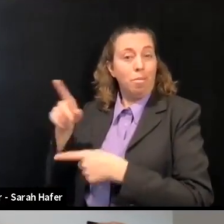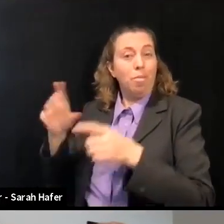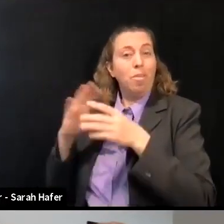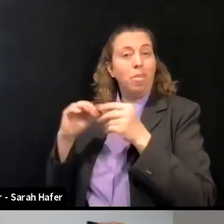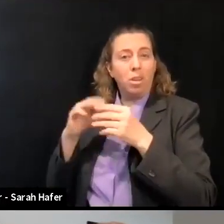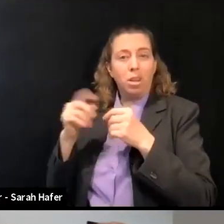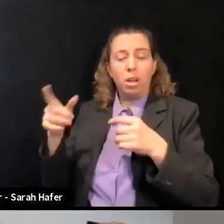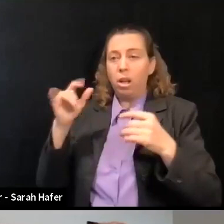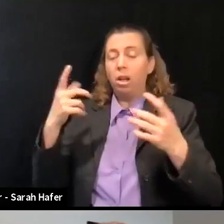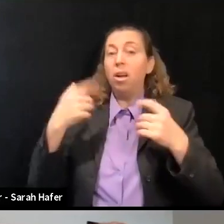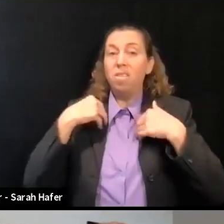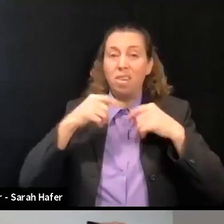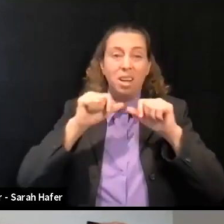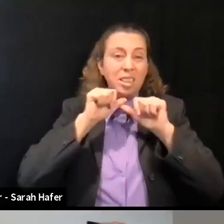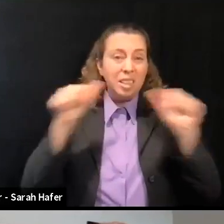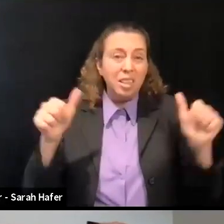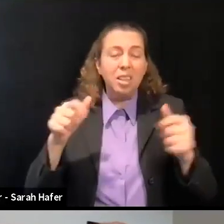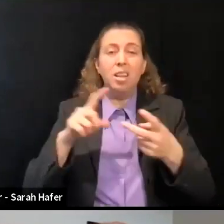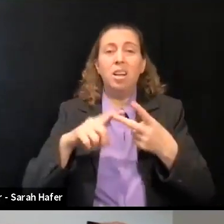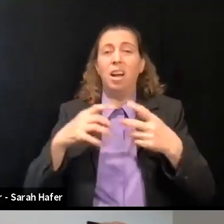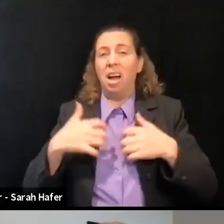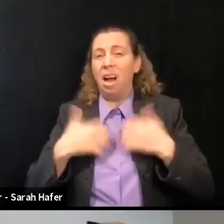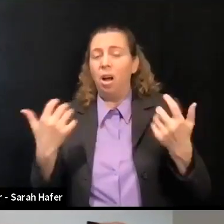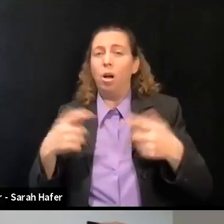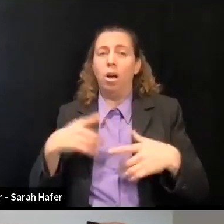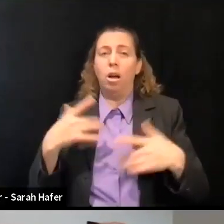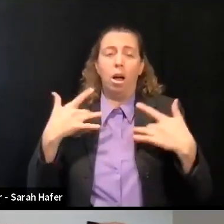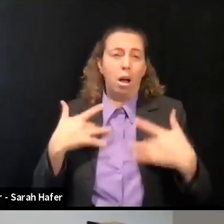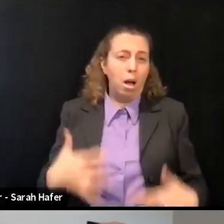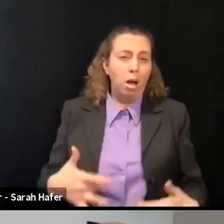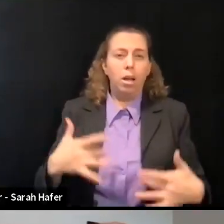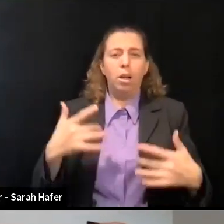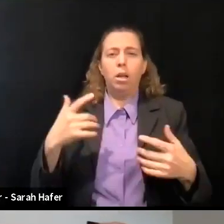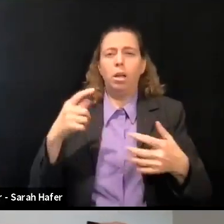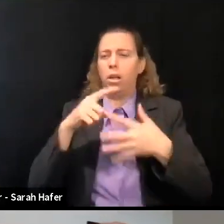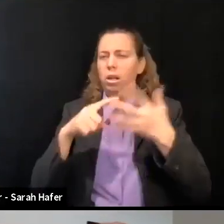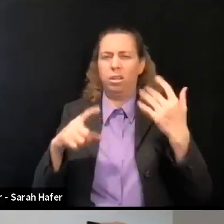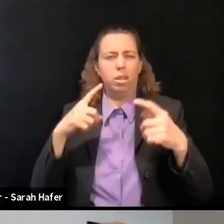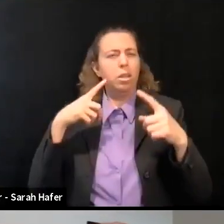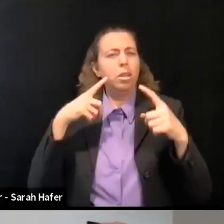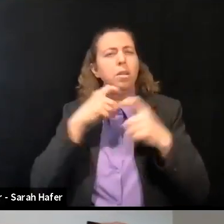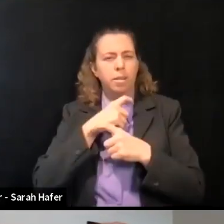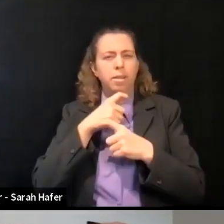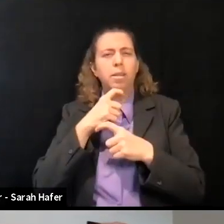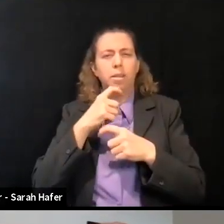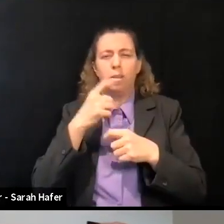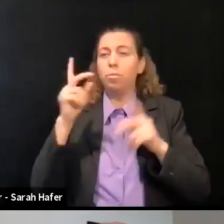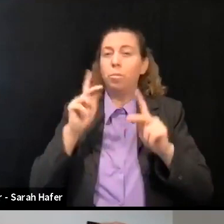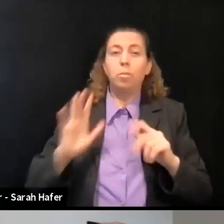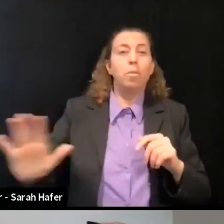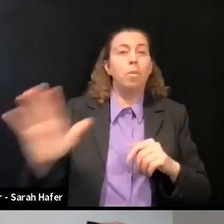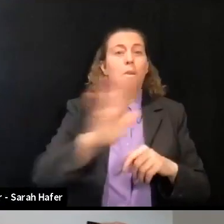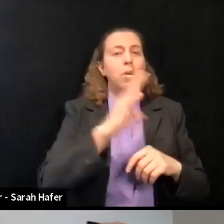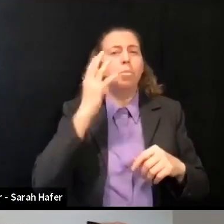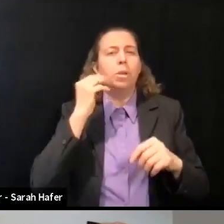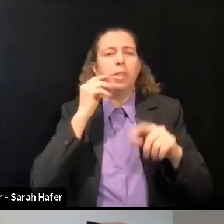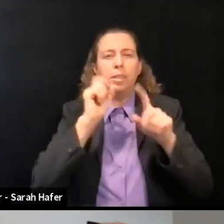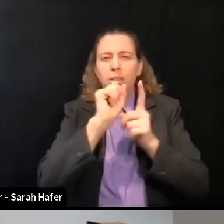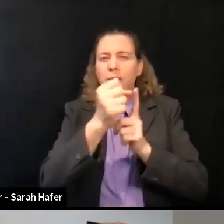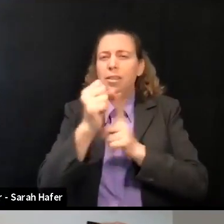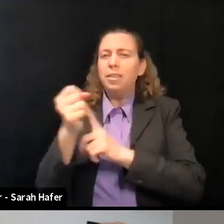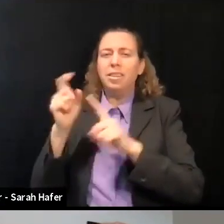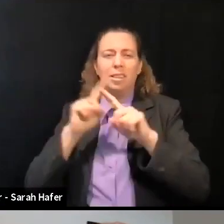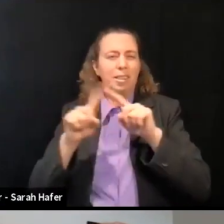complicated is that everybody experiences differently. And healing take time, and the losses